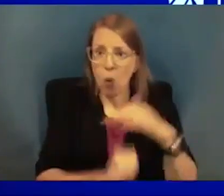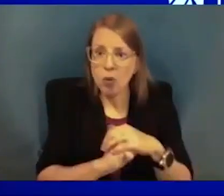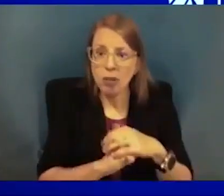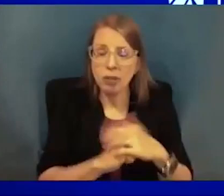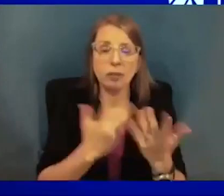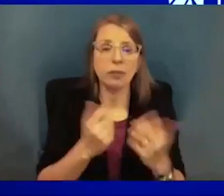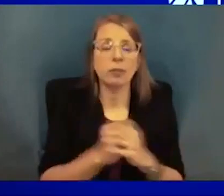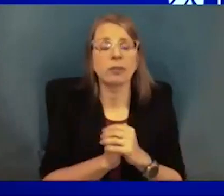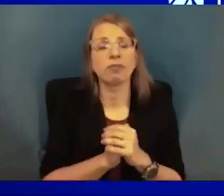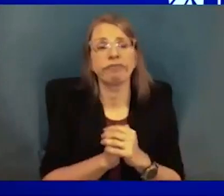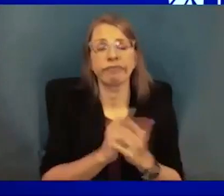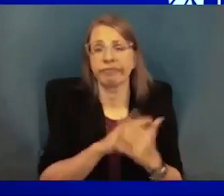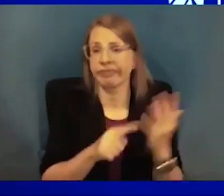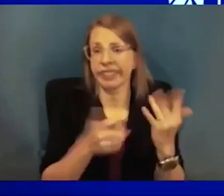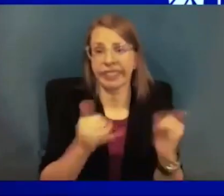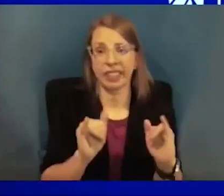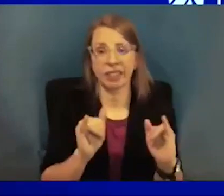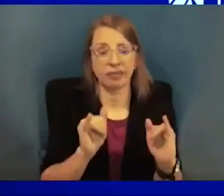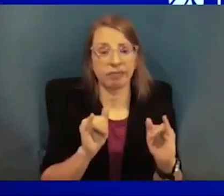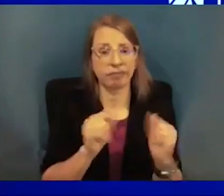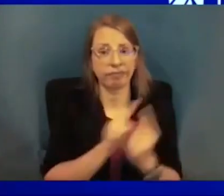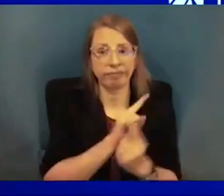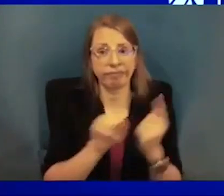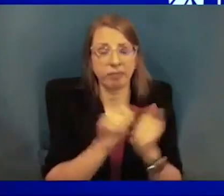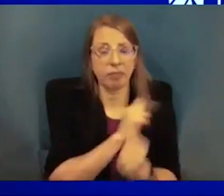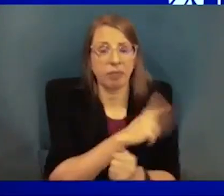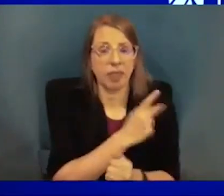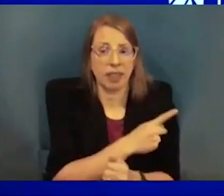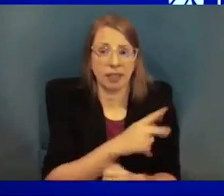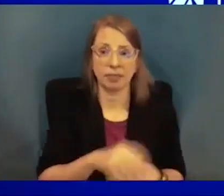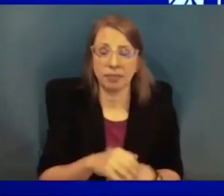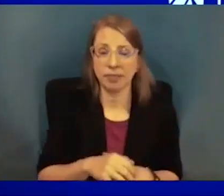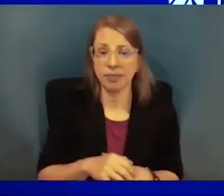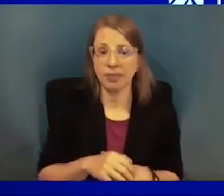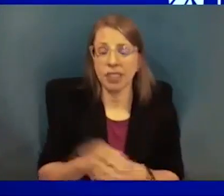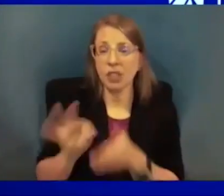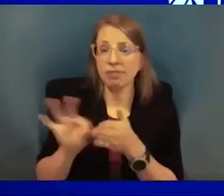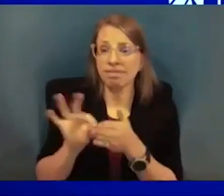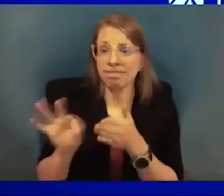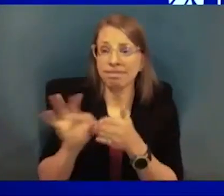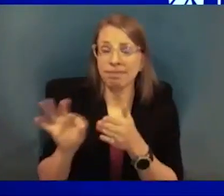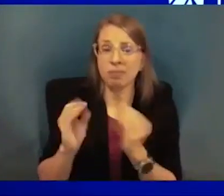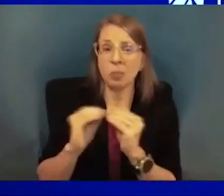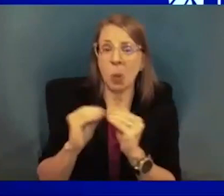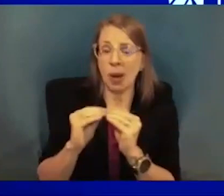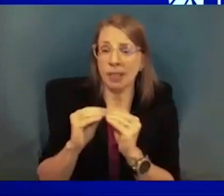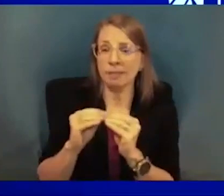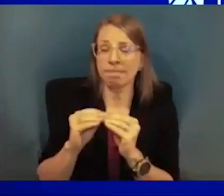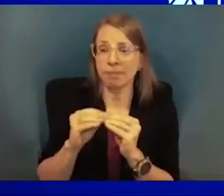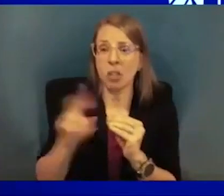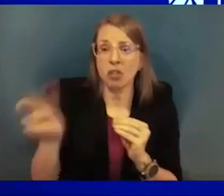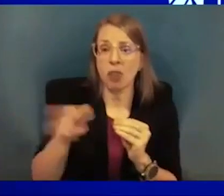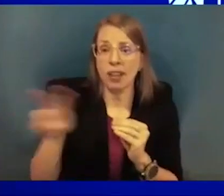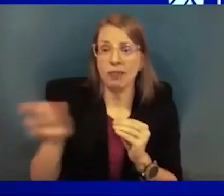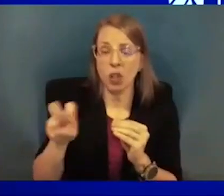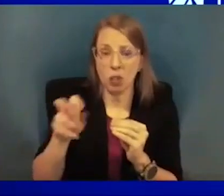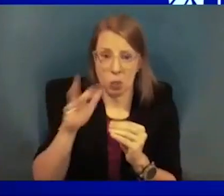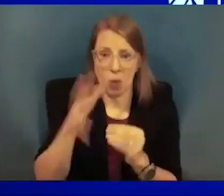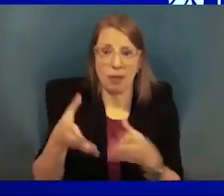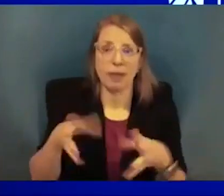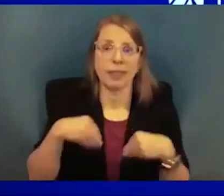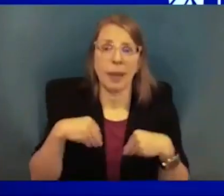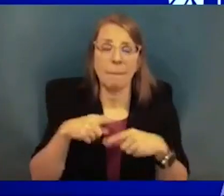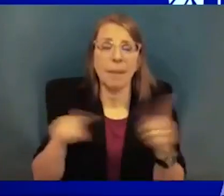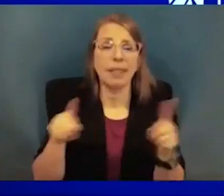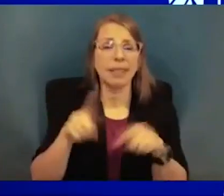high census right now, and so we do continue to take transfer calls. It just depends on what we have the ability to take based